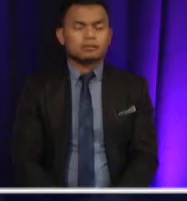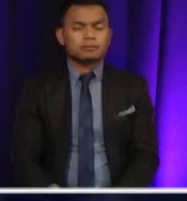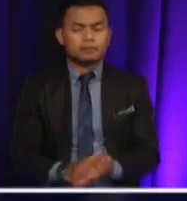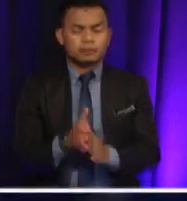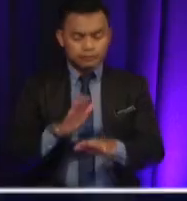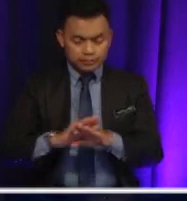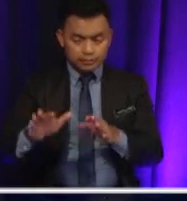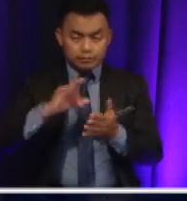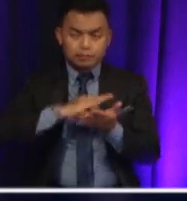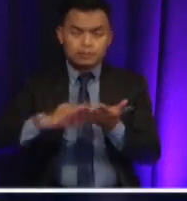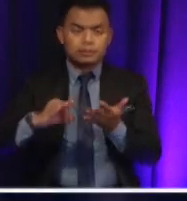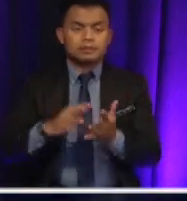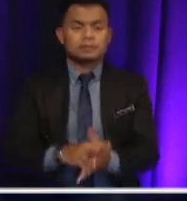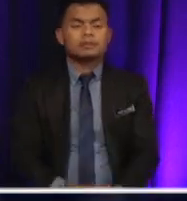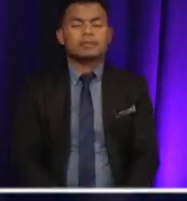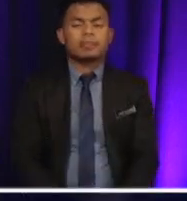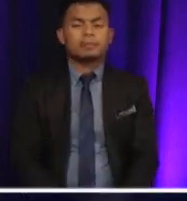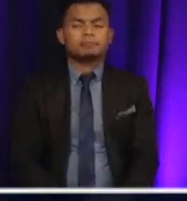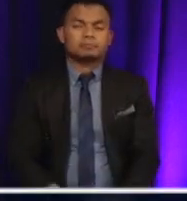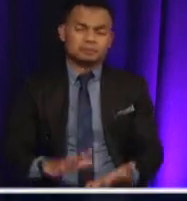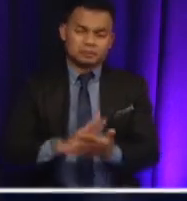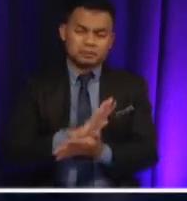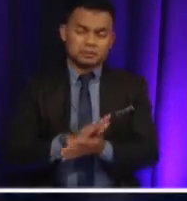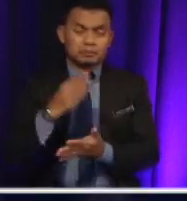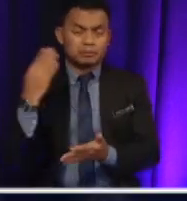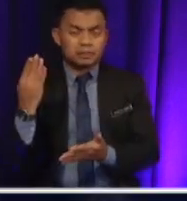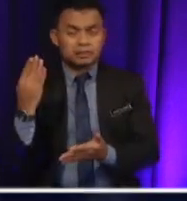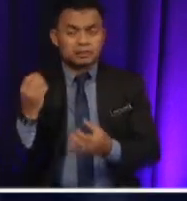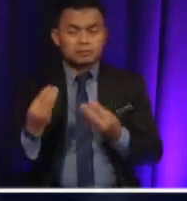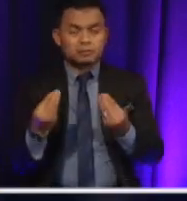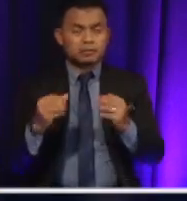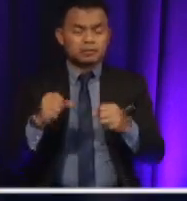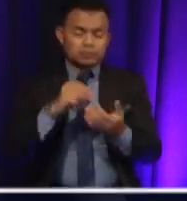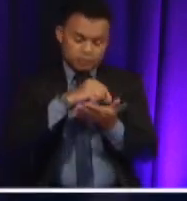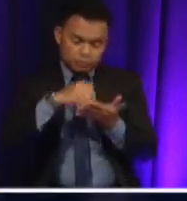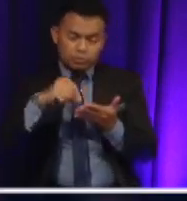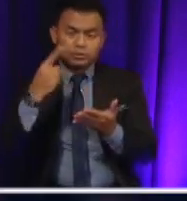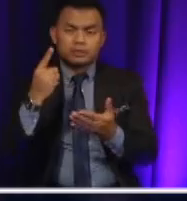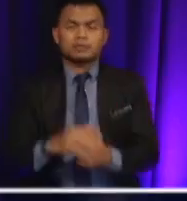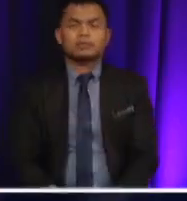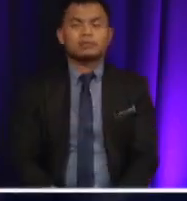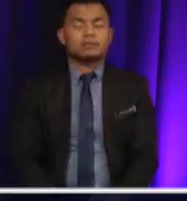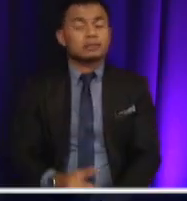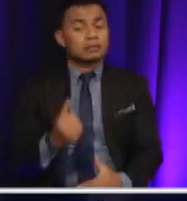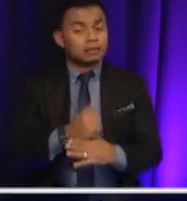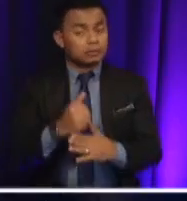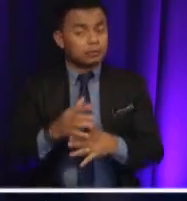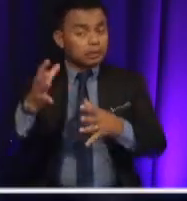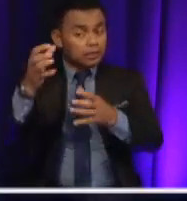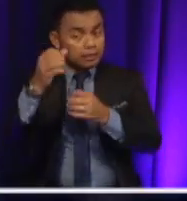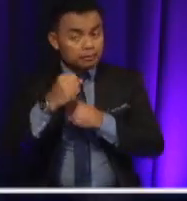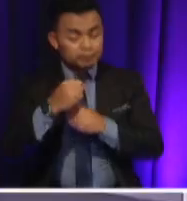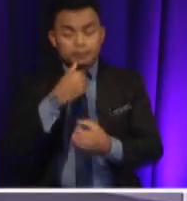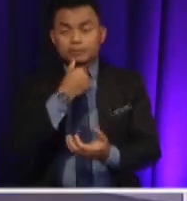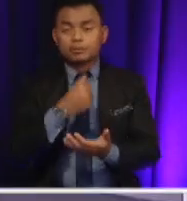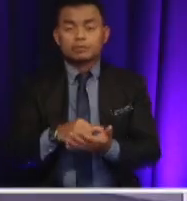Yeah, dysfunctional, just like another piece of paper. You can't even write notes on it. We'll immediately go and take another envelope. Exactly. And maybe even